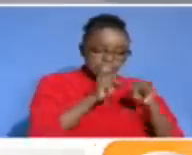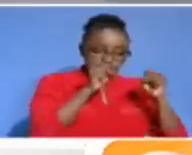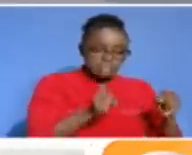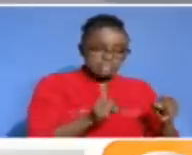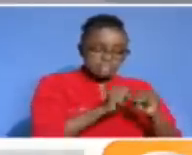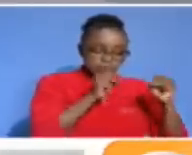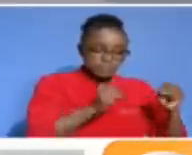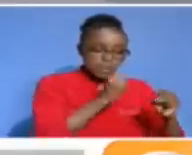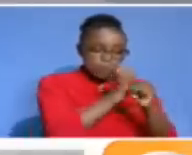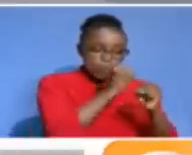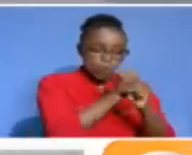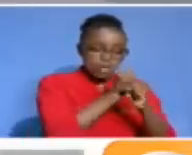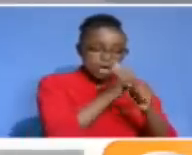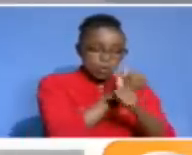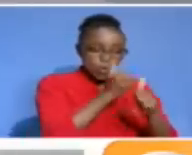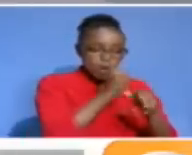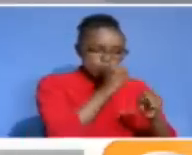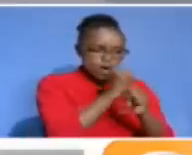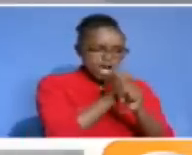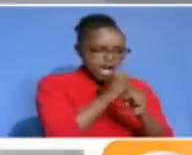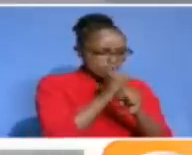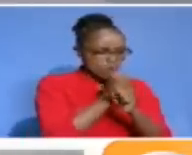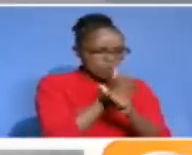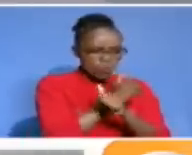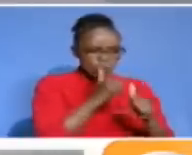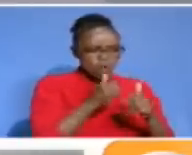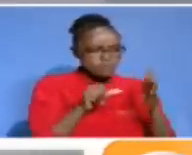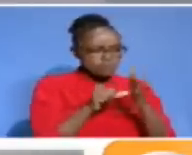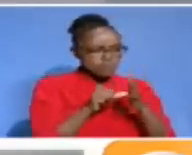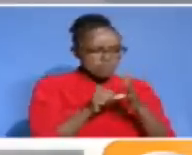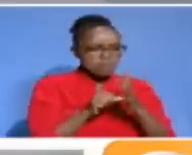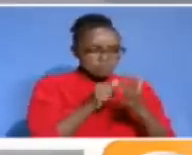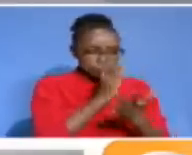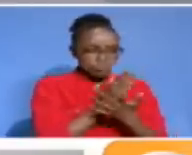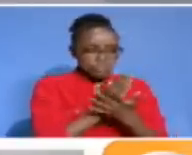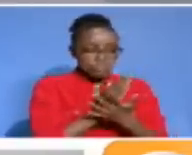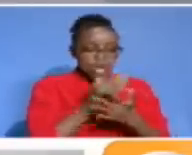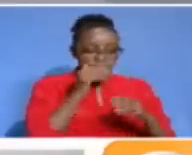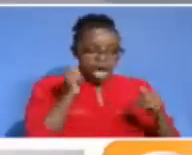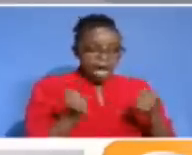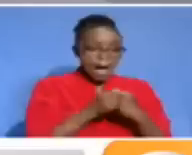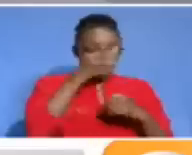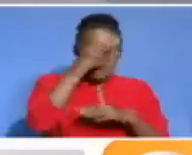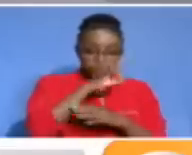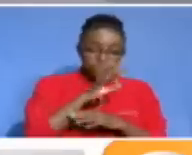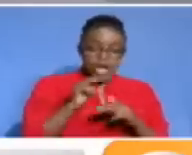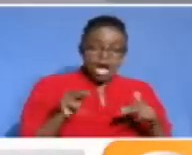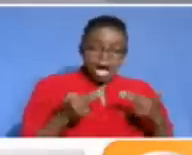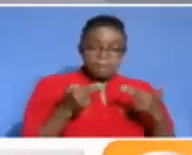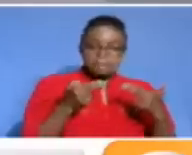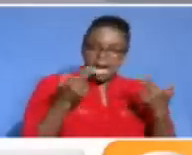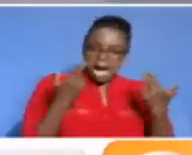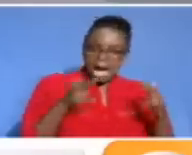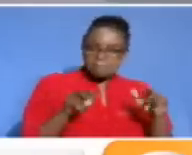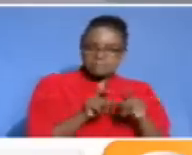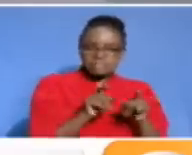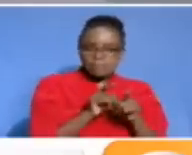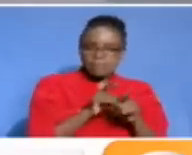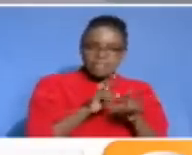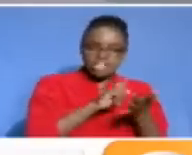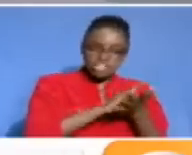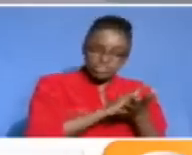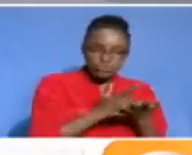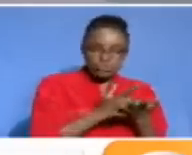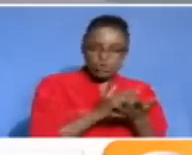are in place, they are working, they are functioning. There may be a problem. It happens in France. Mm-hmm. It happens in London. Yeah. It happens in New York. Yeah. It